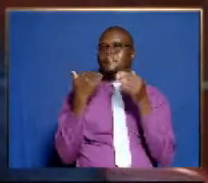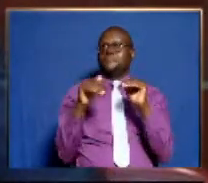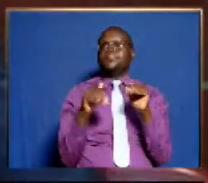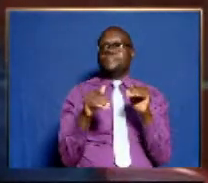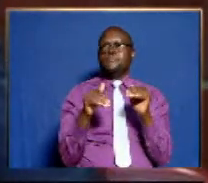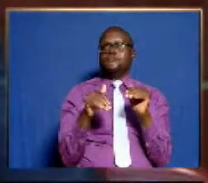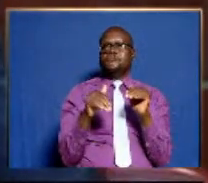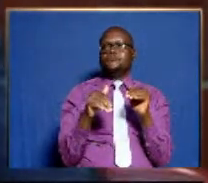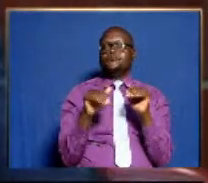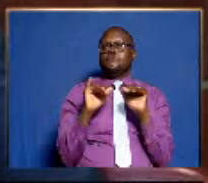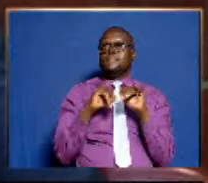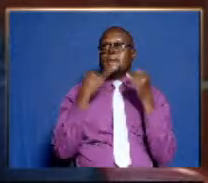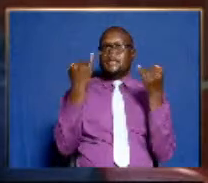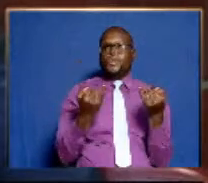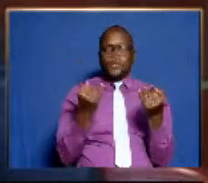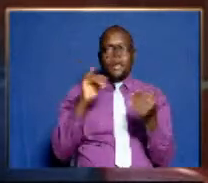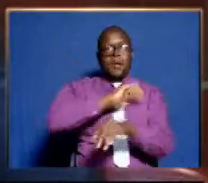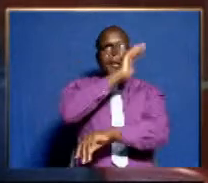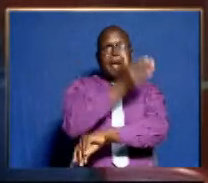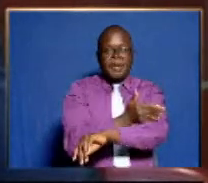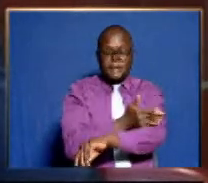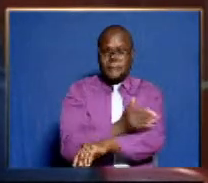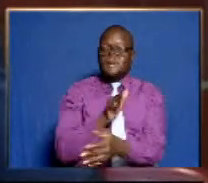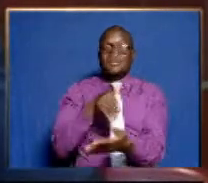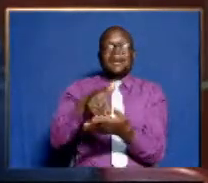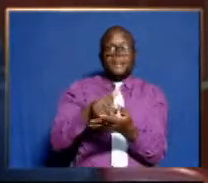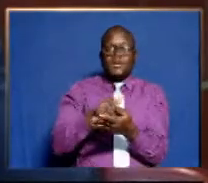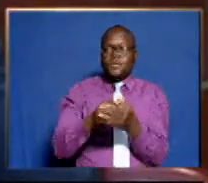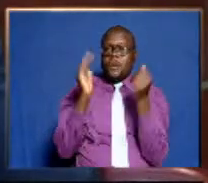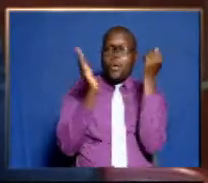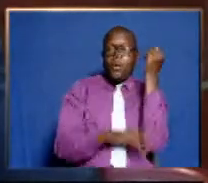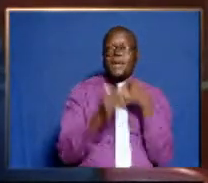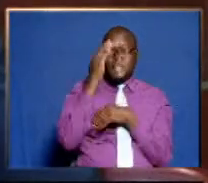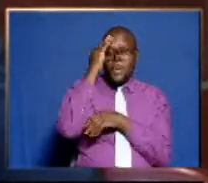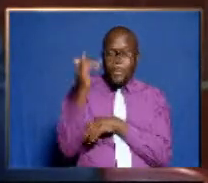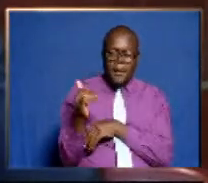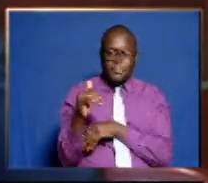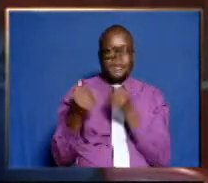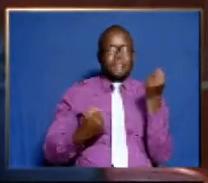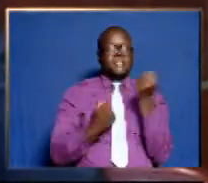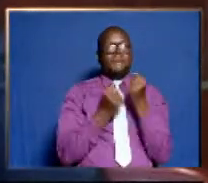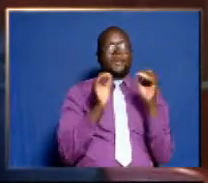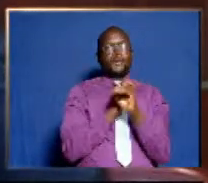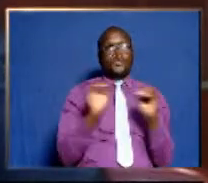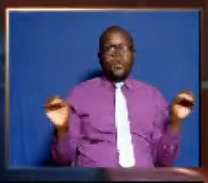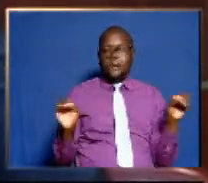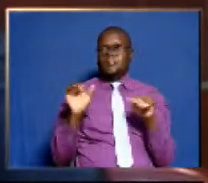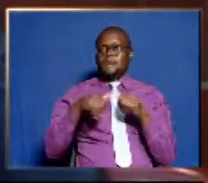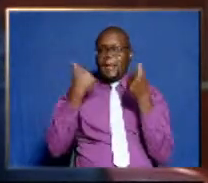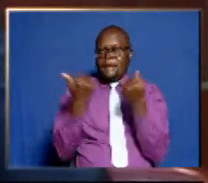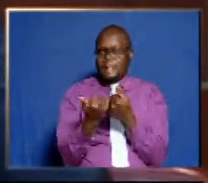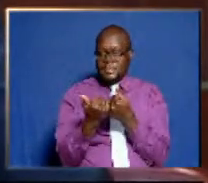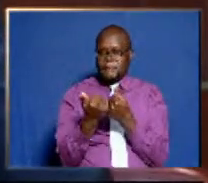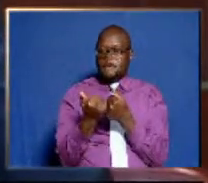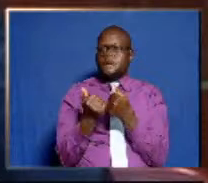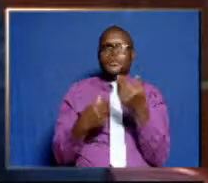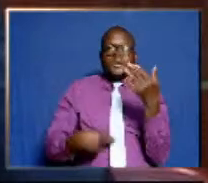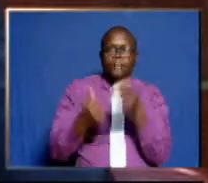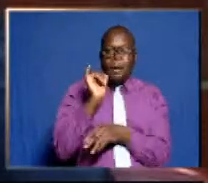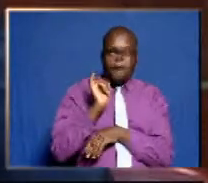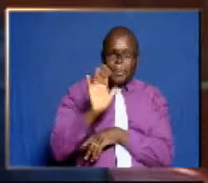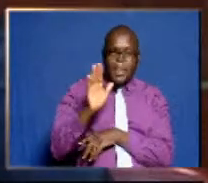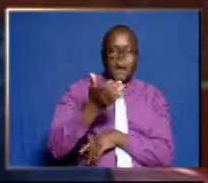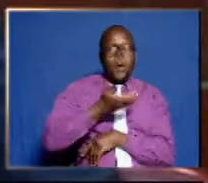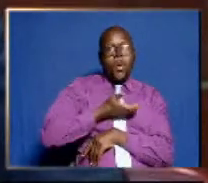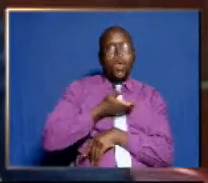capacity. Mr. Speaker, the situation is made worse by inadequate support and agency buy-in for their mode